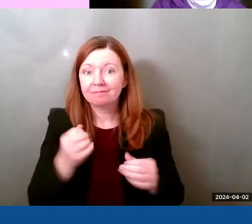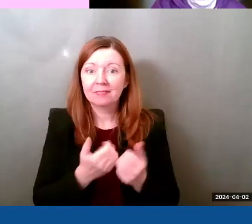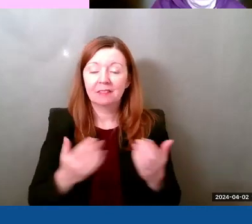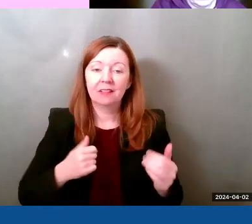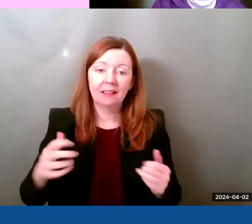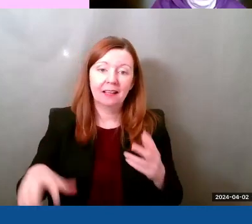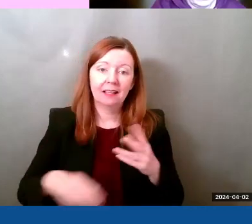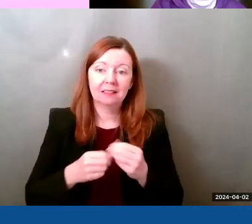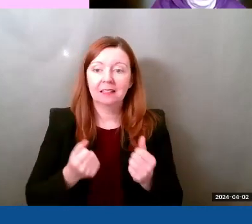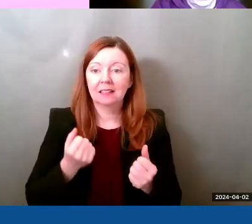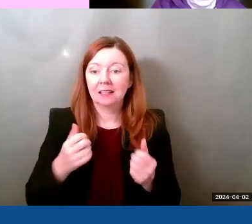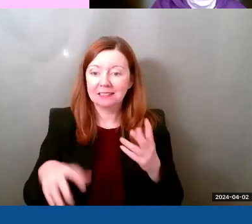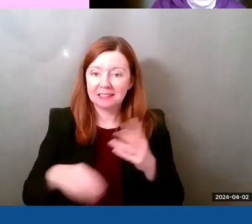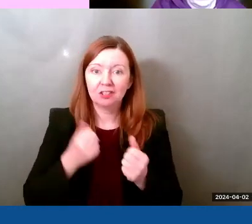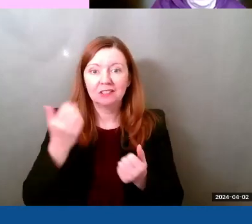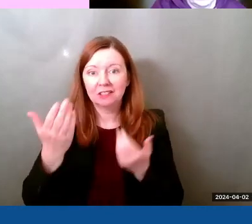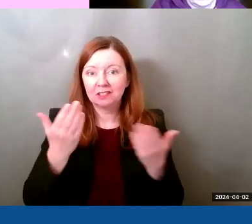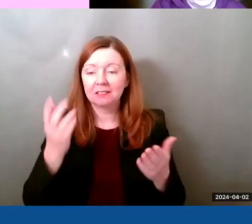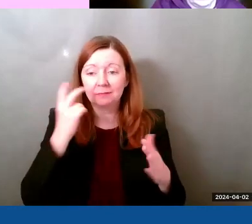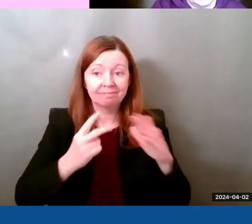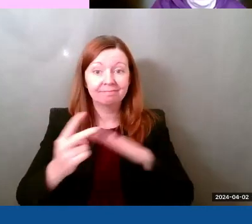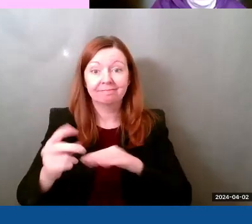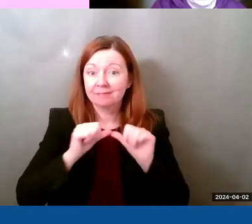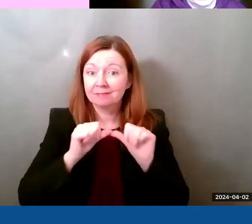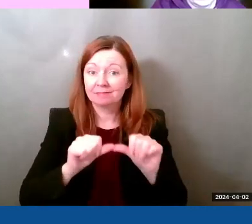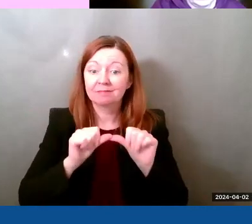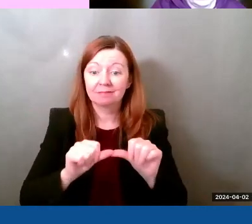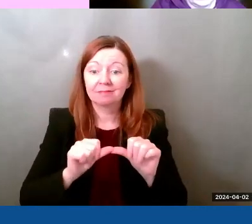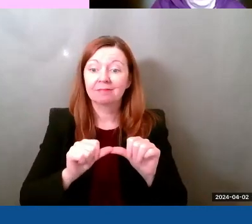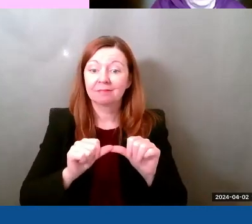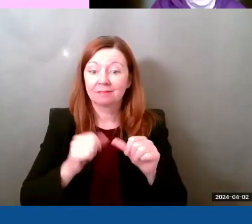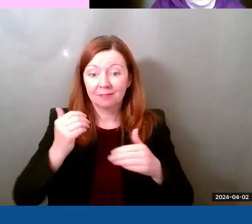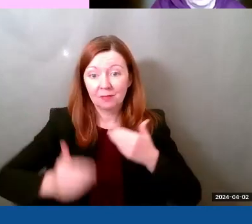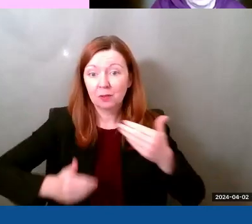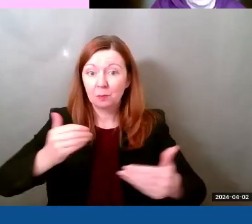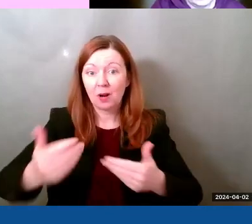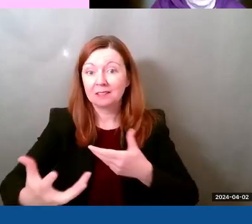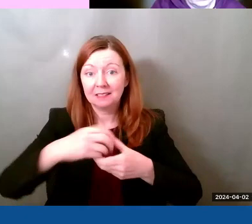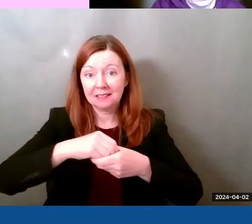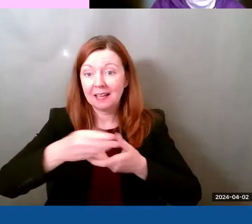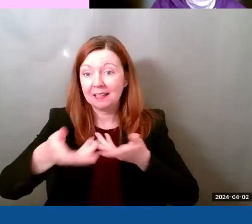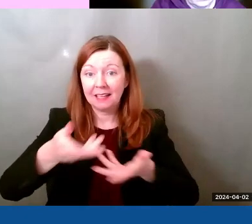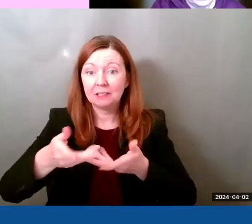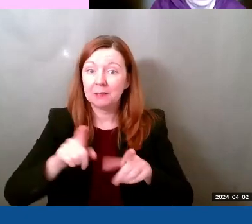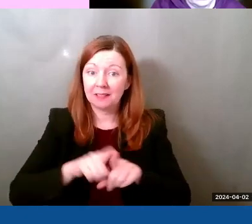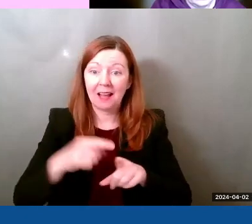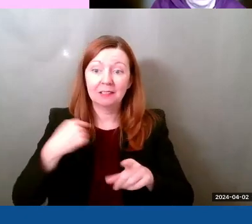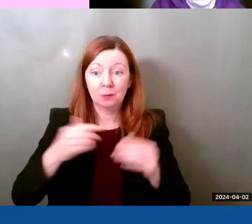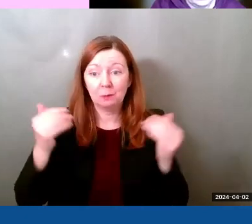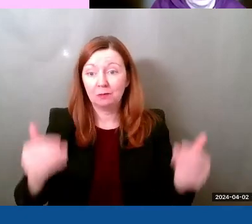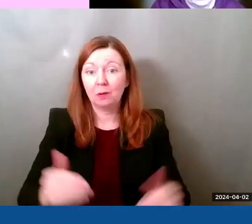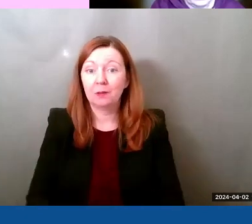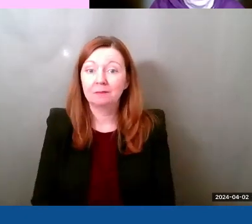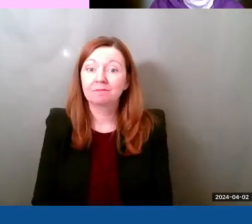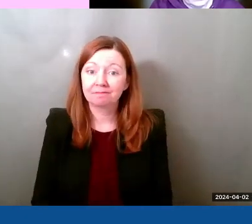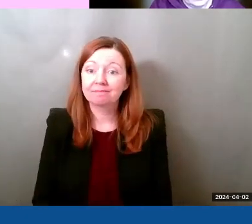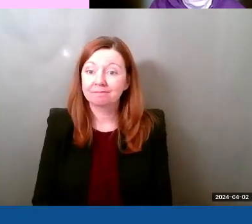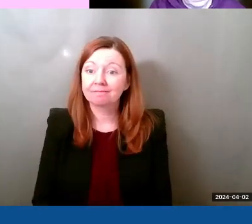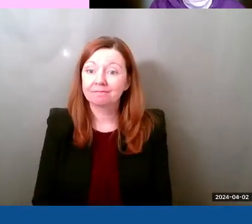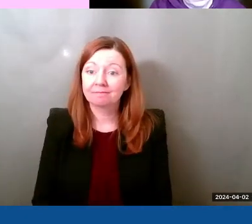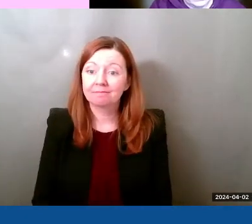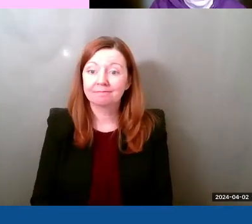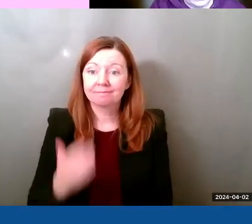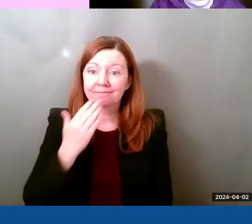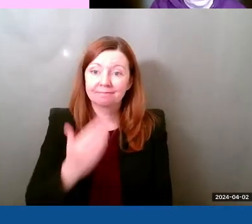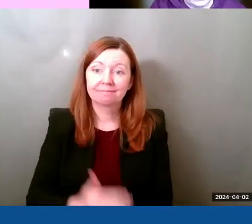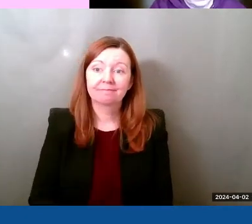offering additional suggestions, and looking forward to continuing the process and engagement as we move forward.